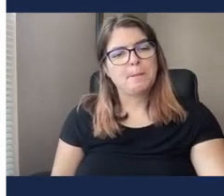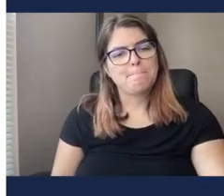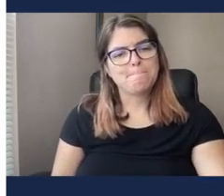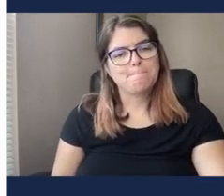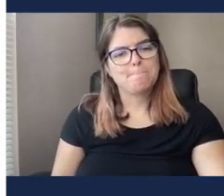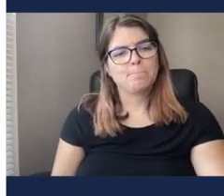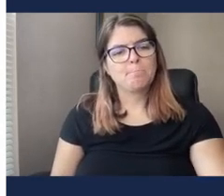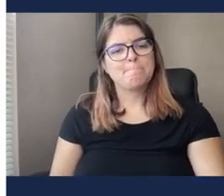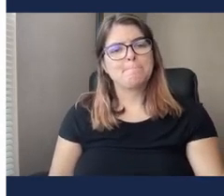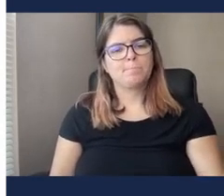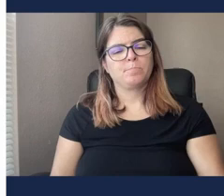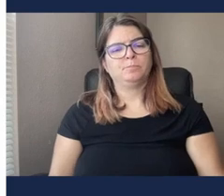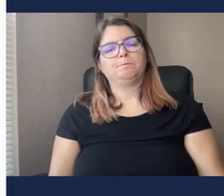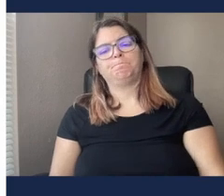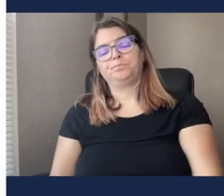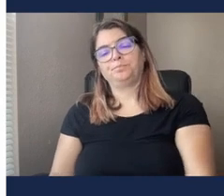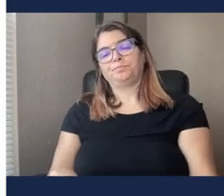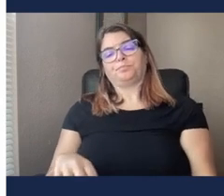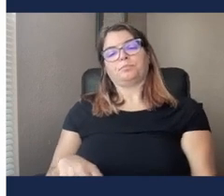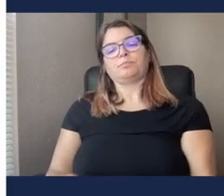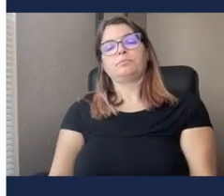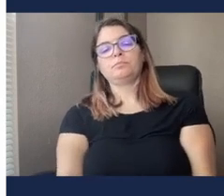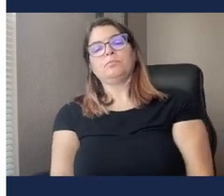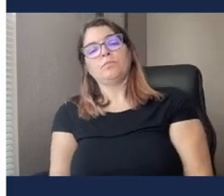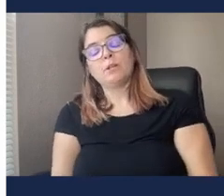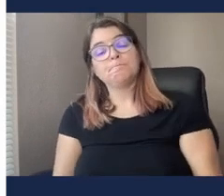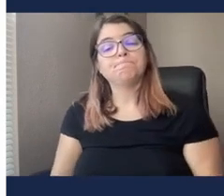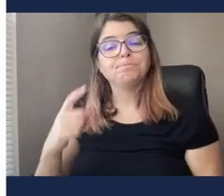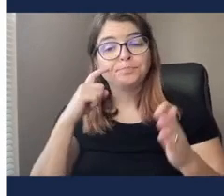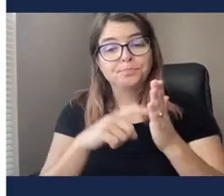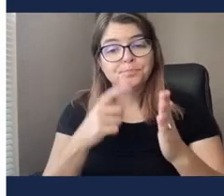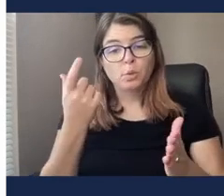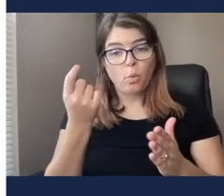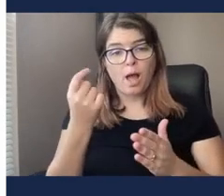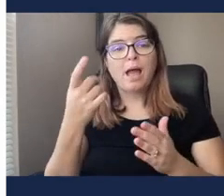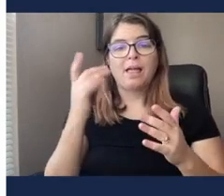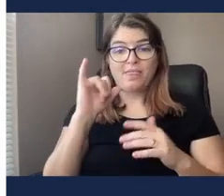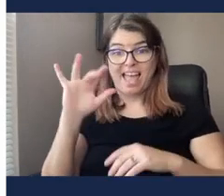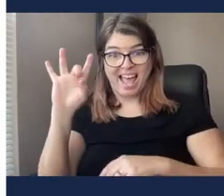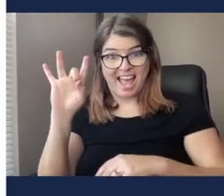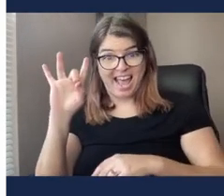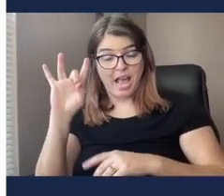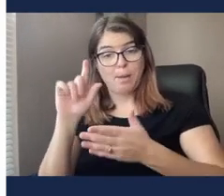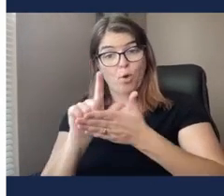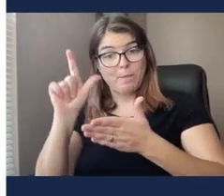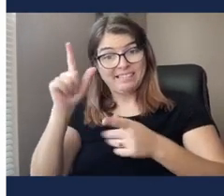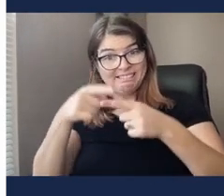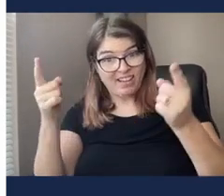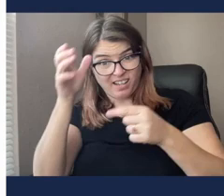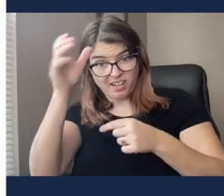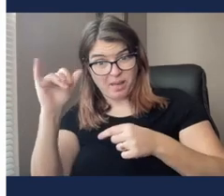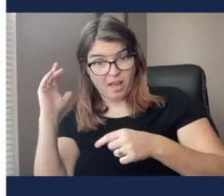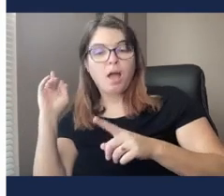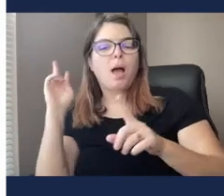What was notable about the Stop Woke Act is it applied the 8 prohibited concepts not only to K-12, but